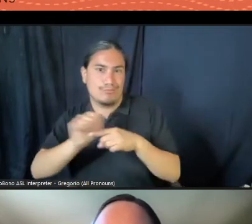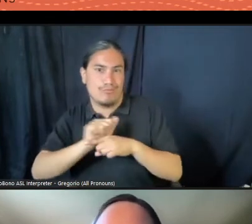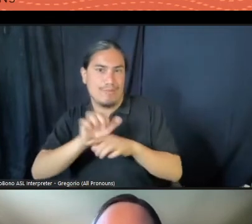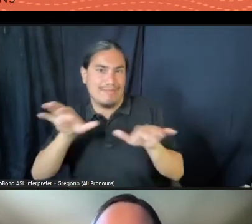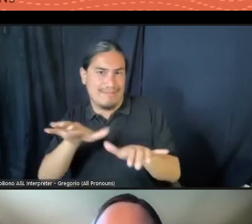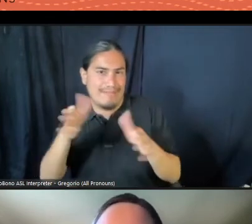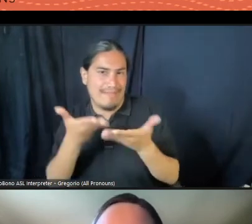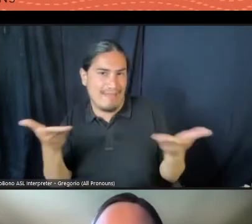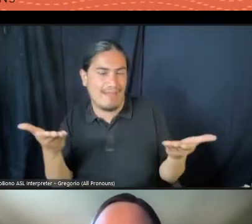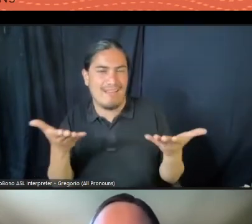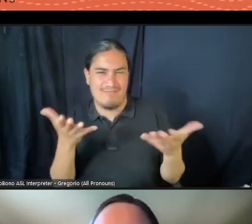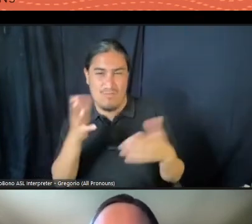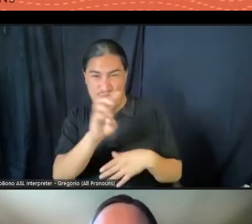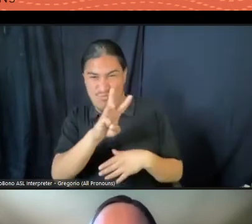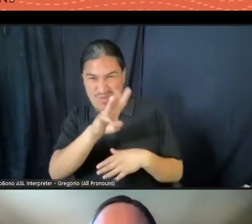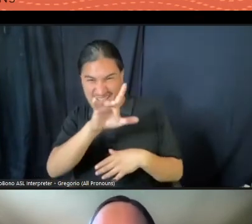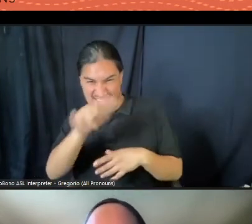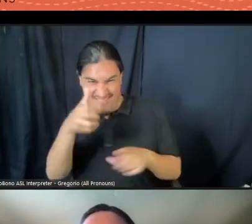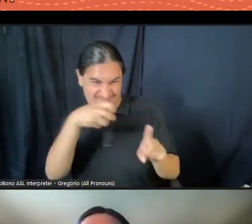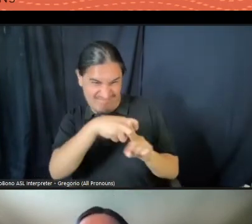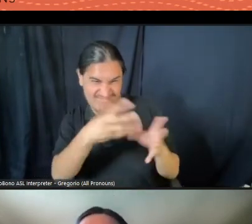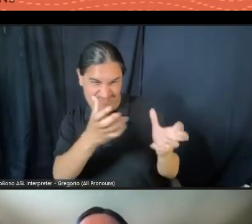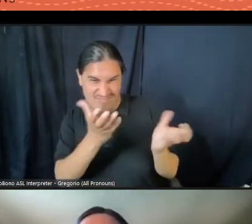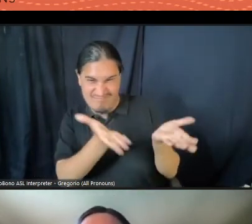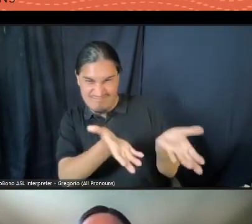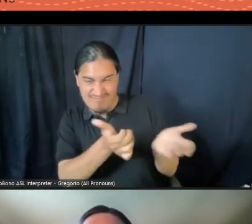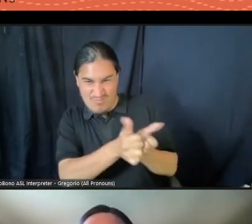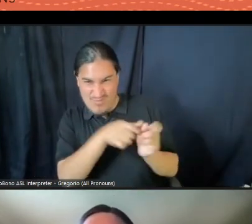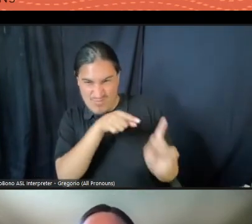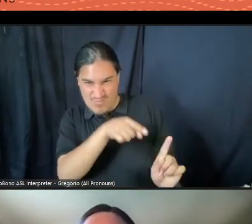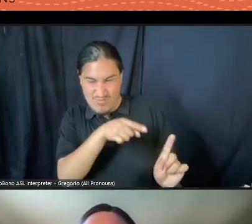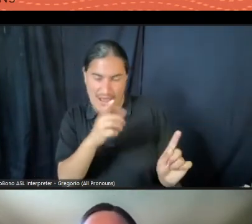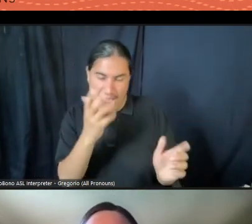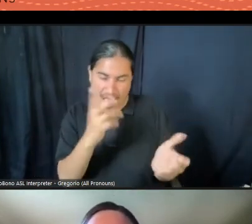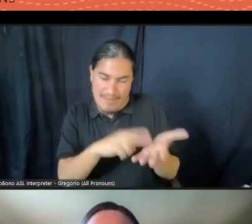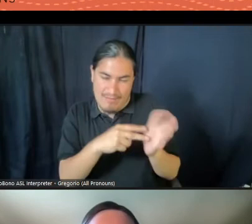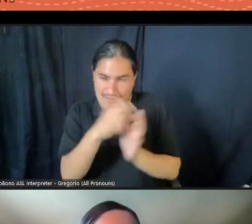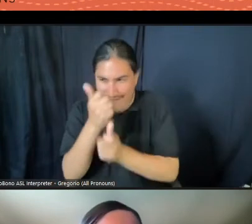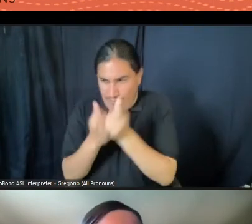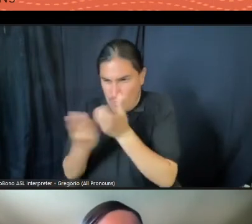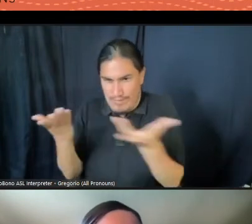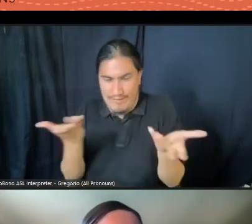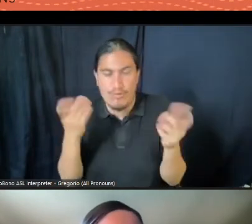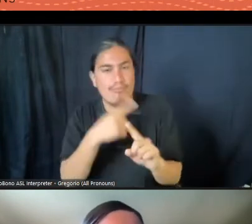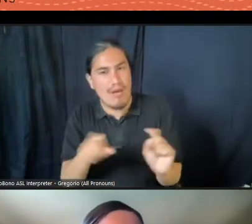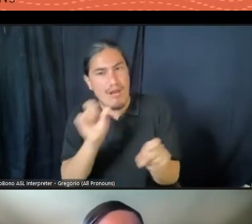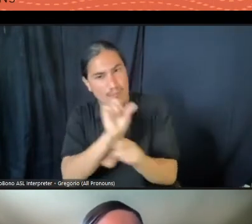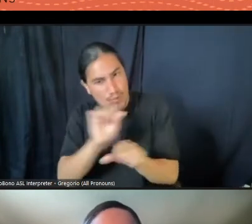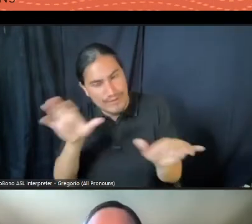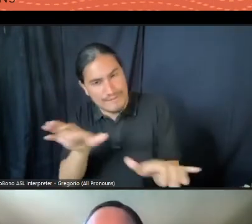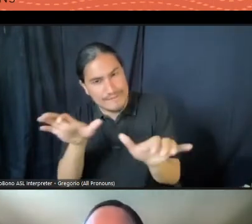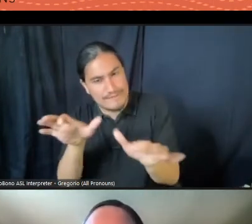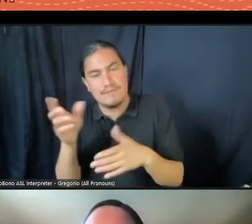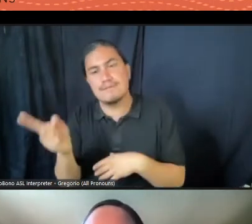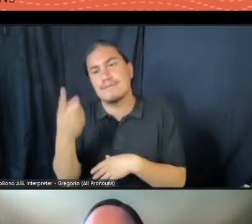talk to you at some point. I mean, everybody here, but I'm working on this thing that I'm